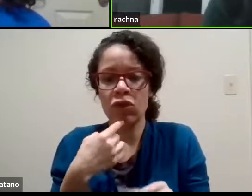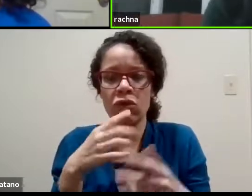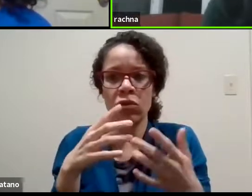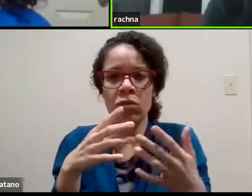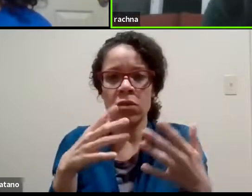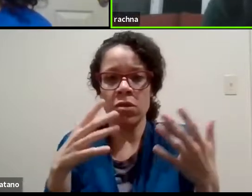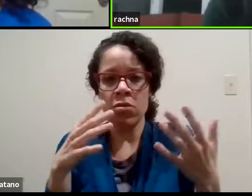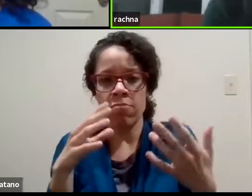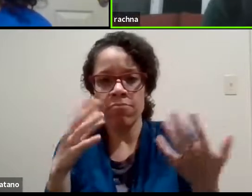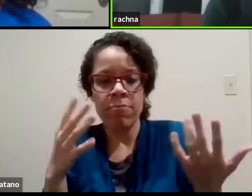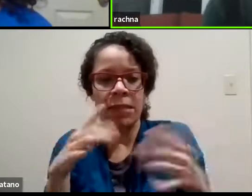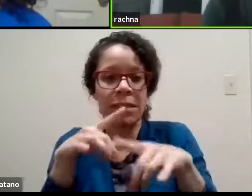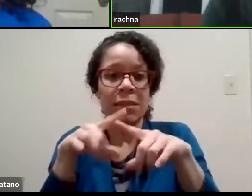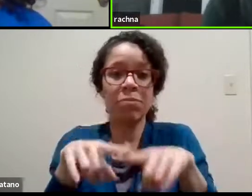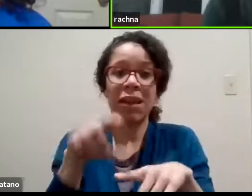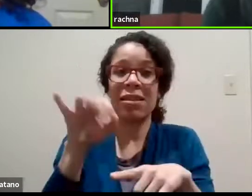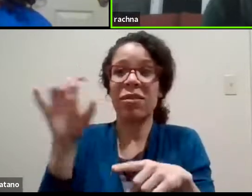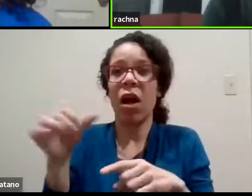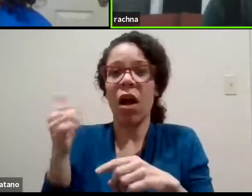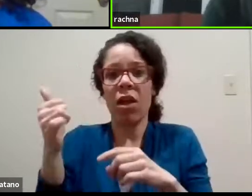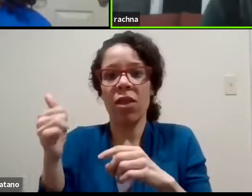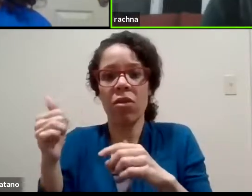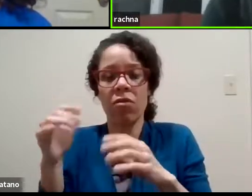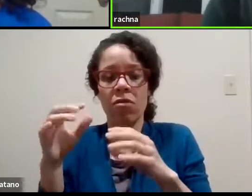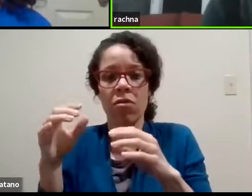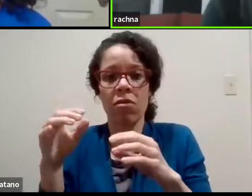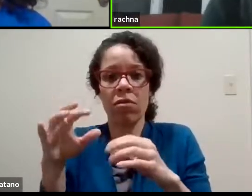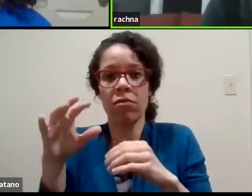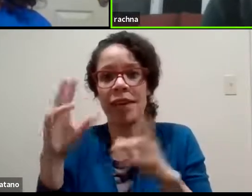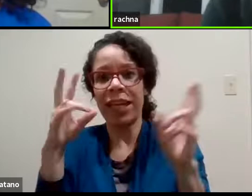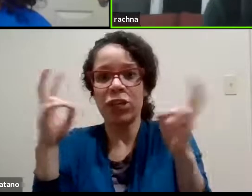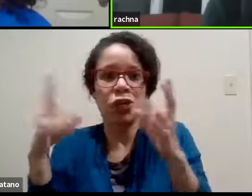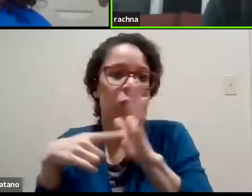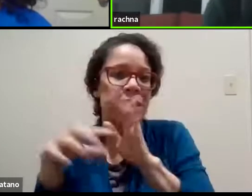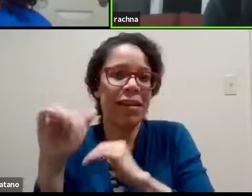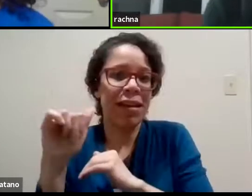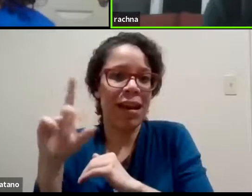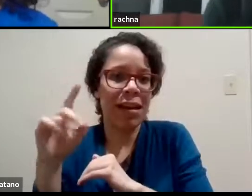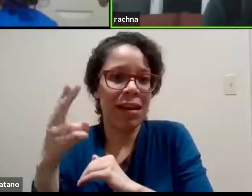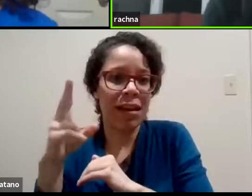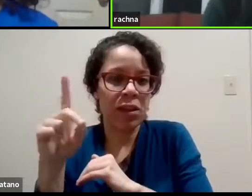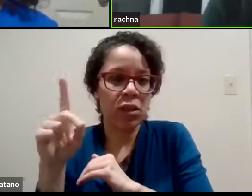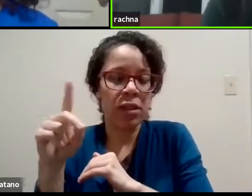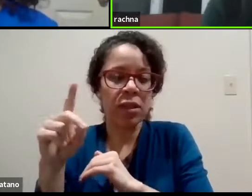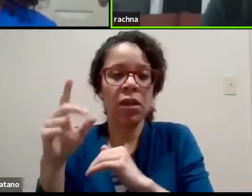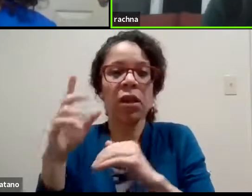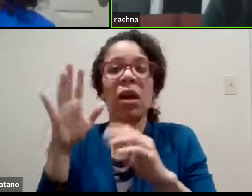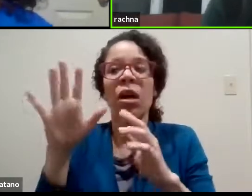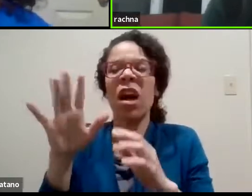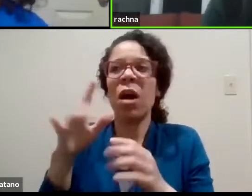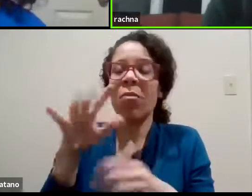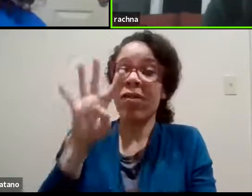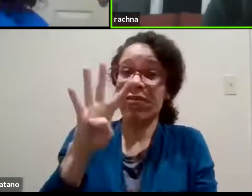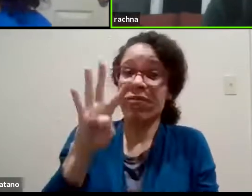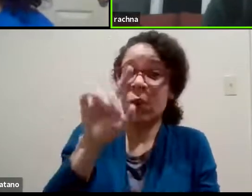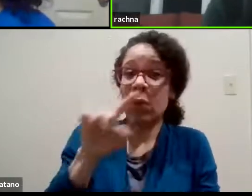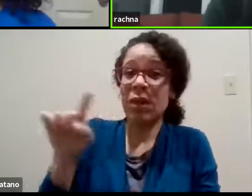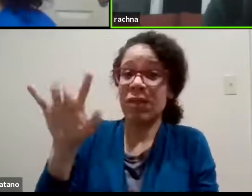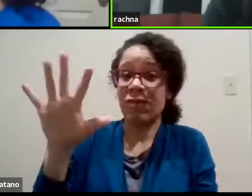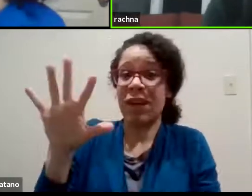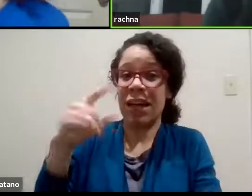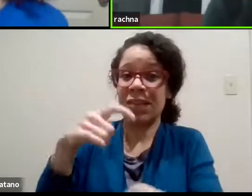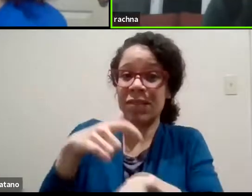It also depends on if there are other comorbid issues like ADHD. But four to five times a week,